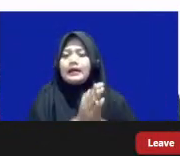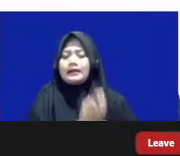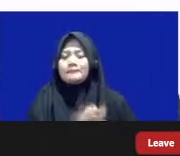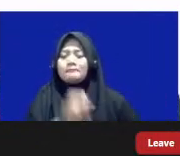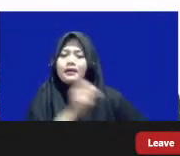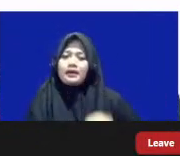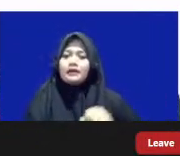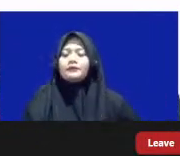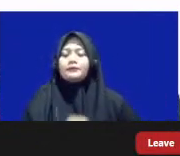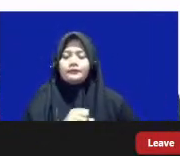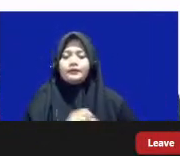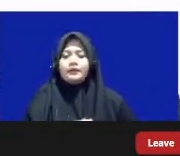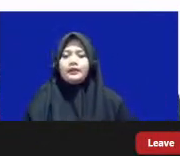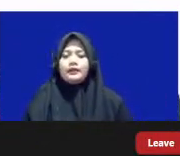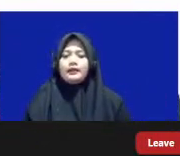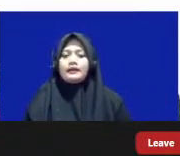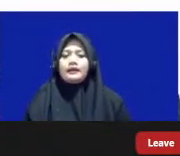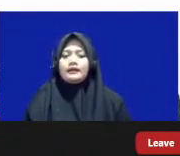districts.